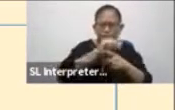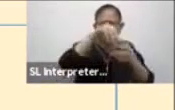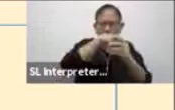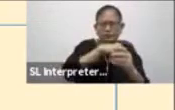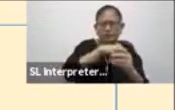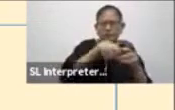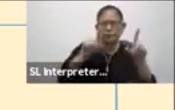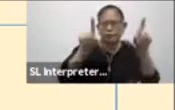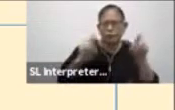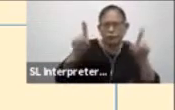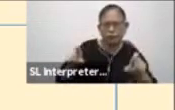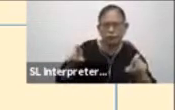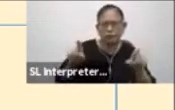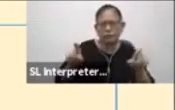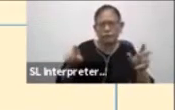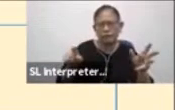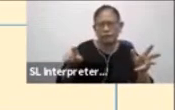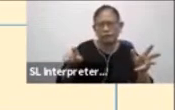we avoid